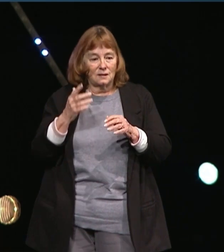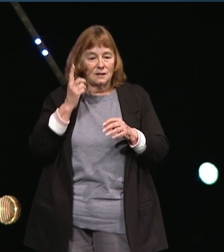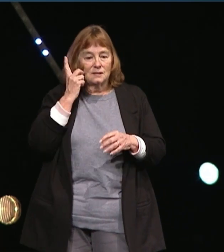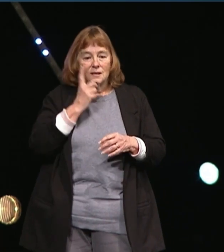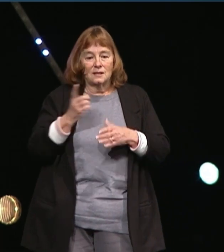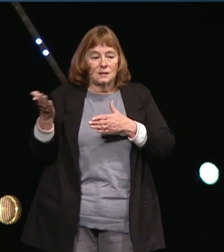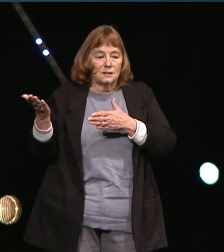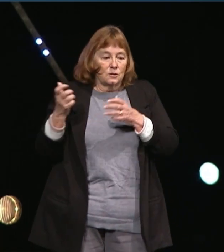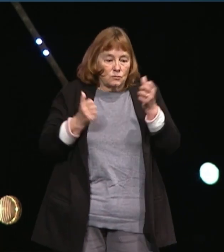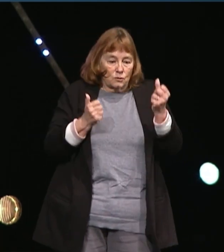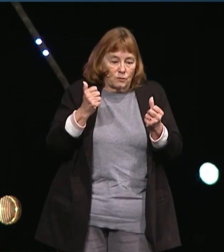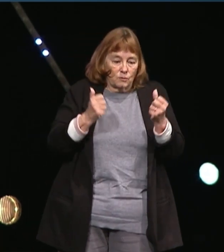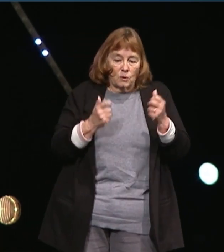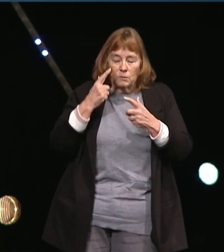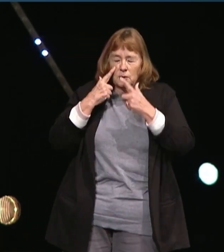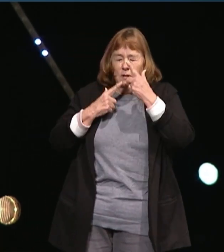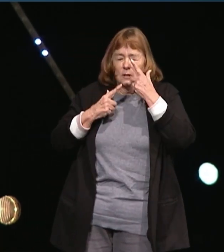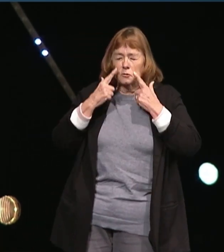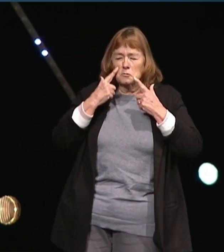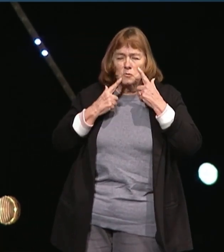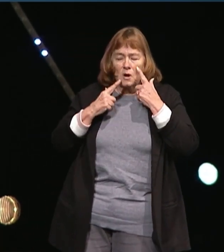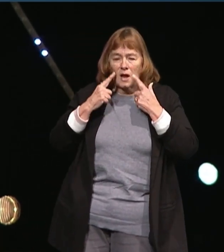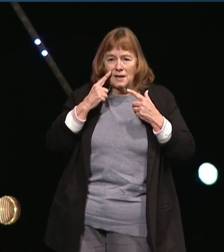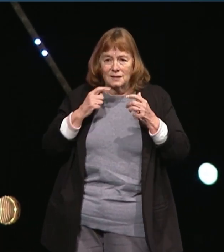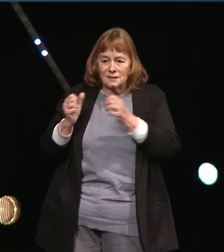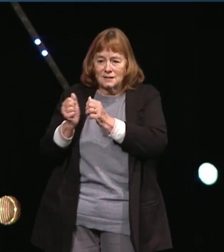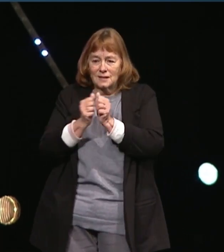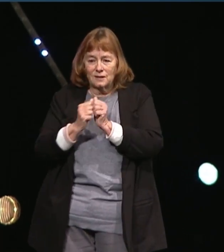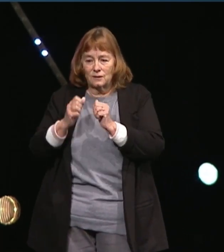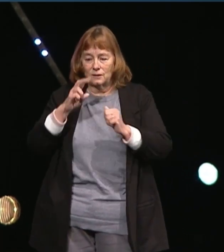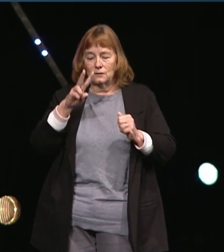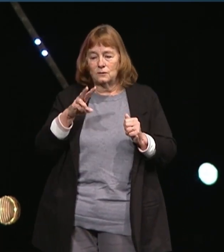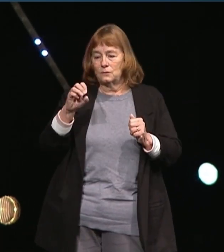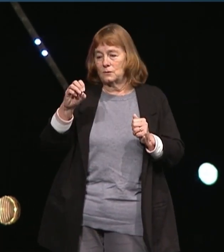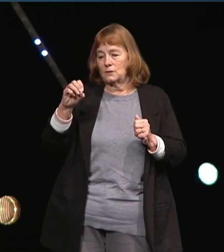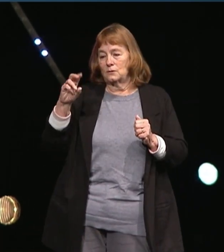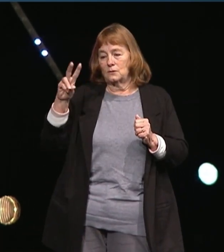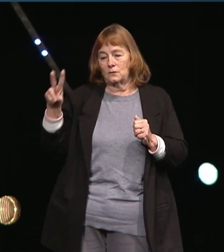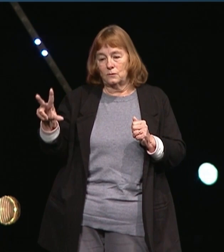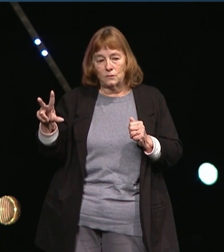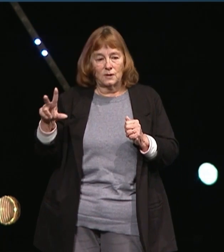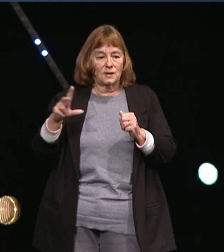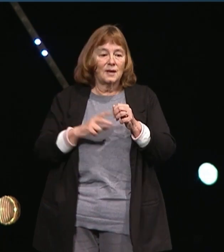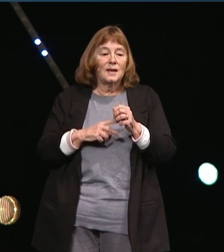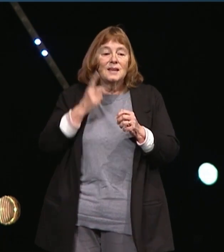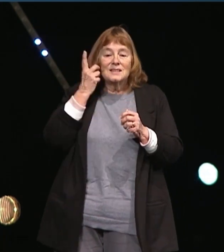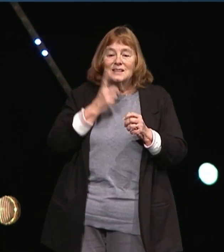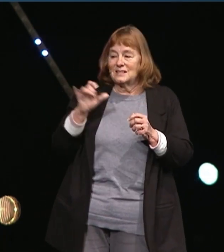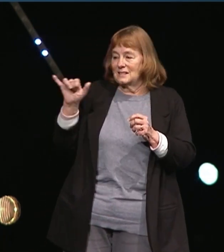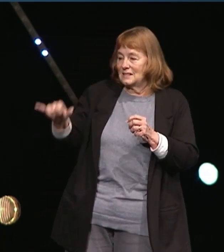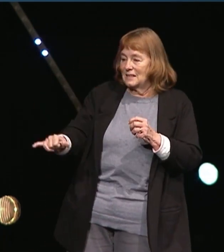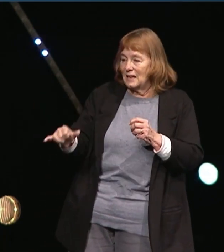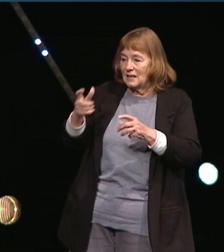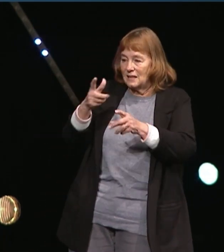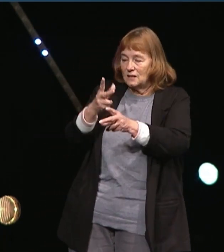terminal diagnosis in 2003. Dennis was able to remain and care for Dad a couple of months before his sisters